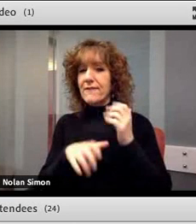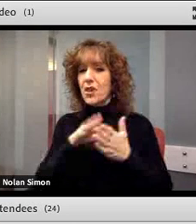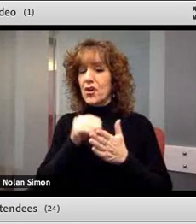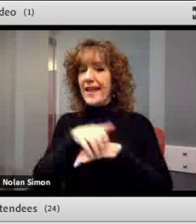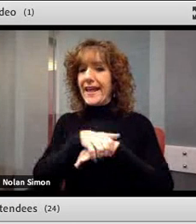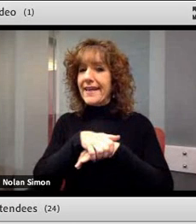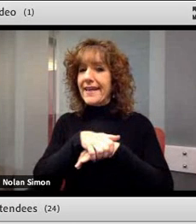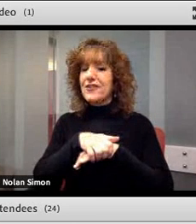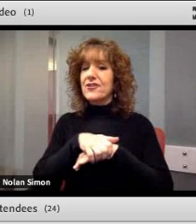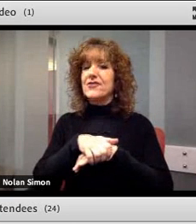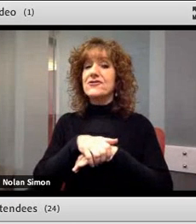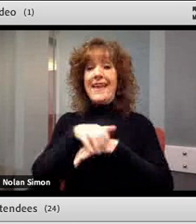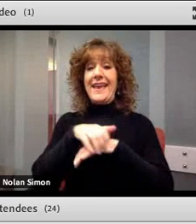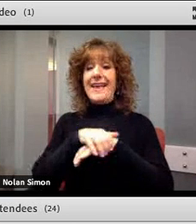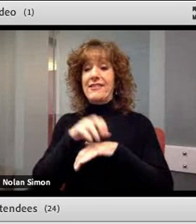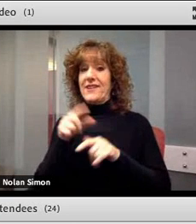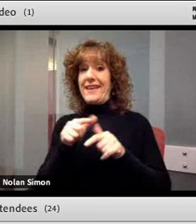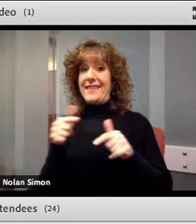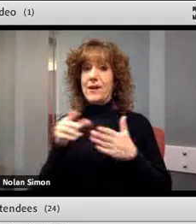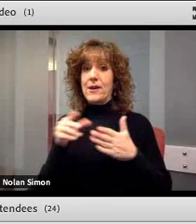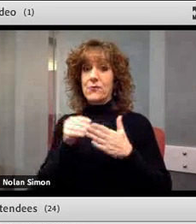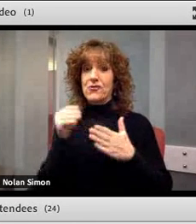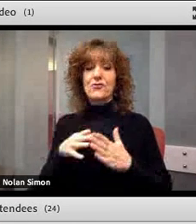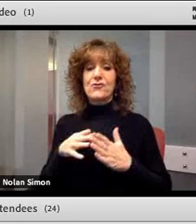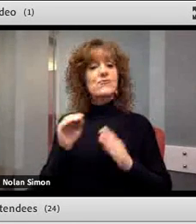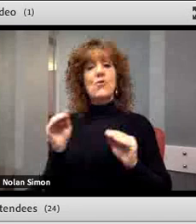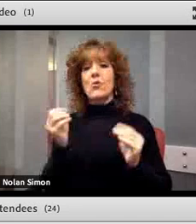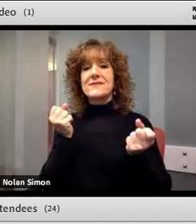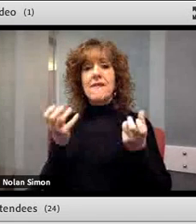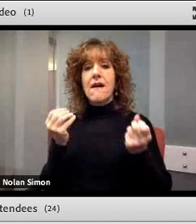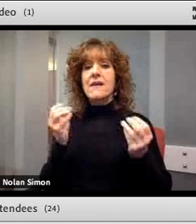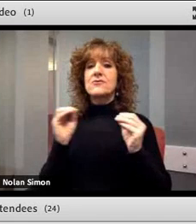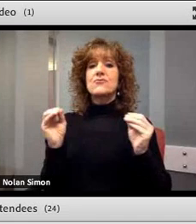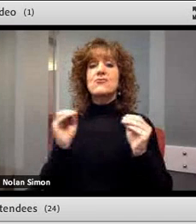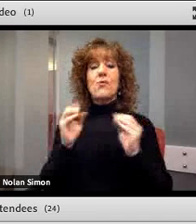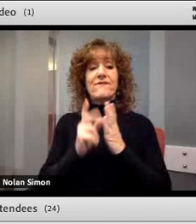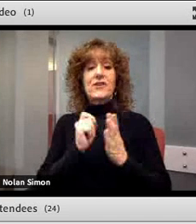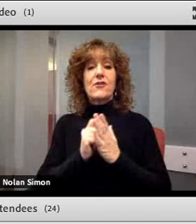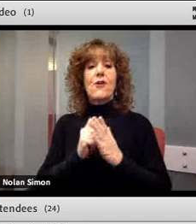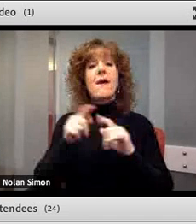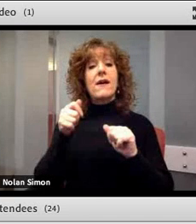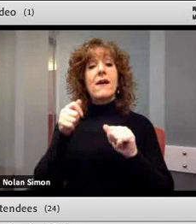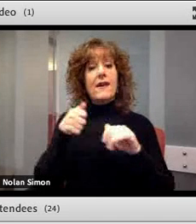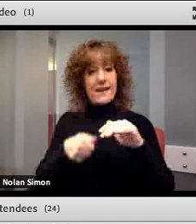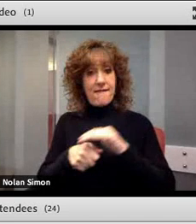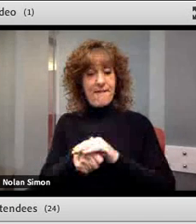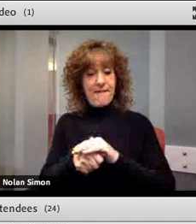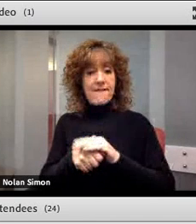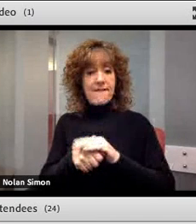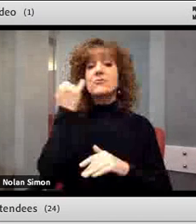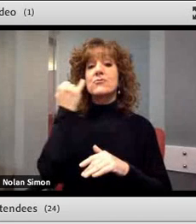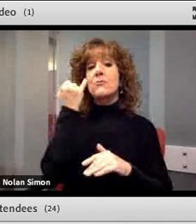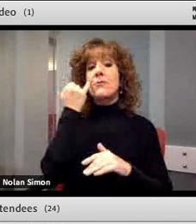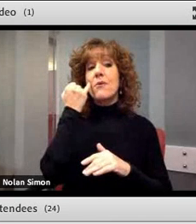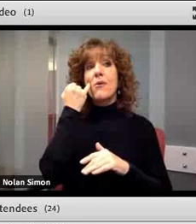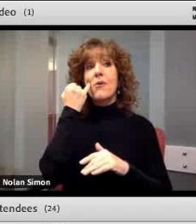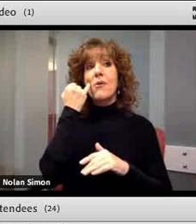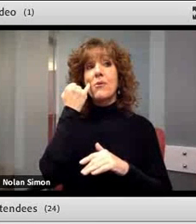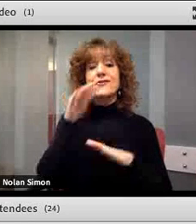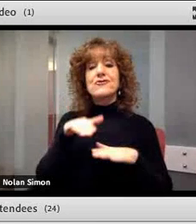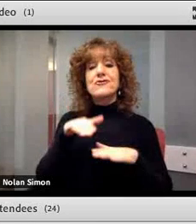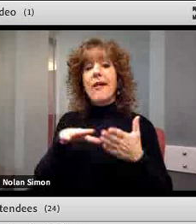language learners. With this, of course, there's no signs or videos, but you can also hide. So if it's, for example,